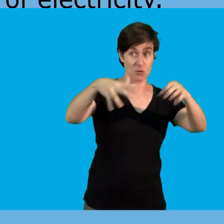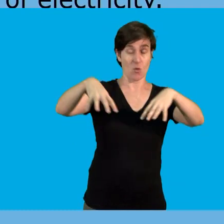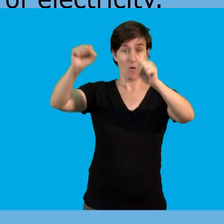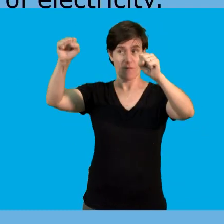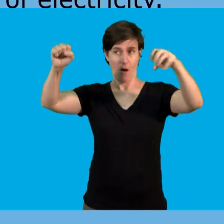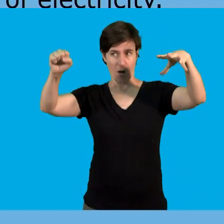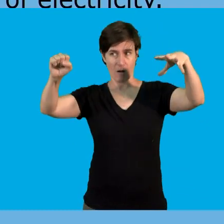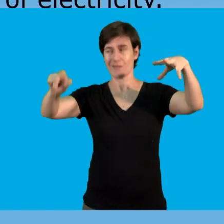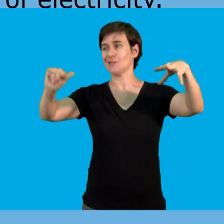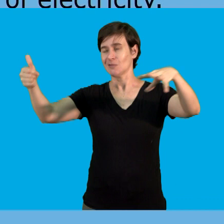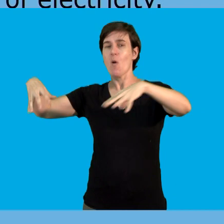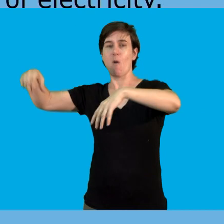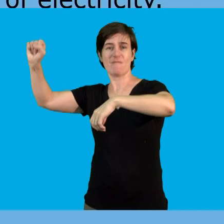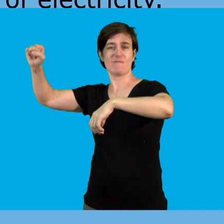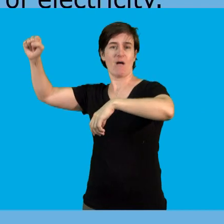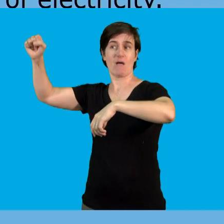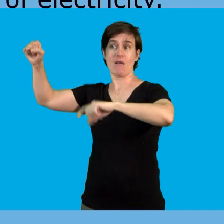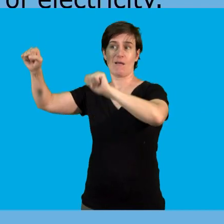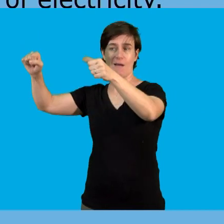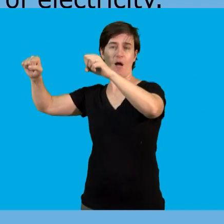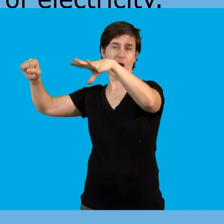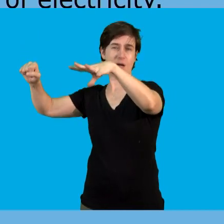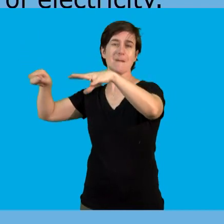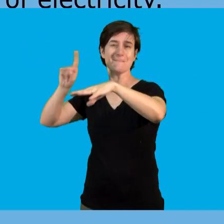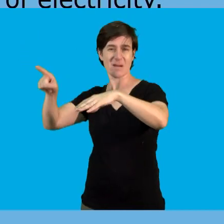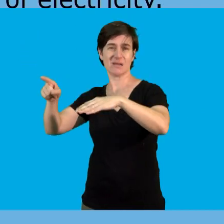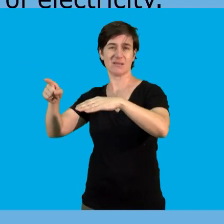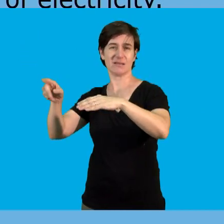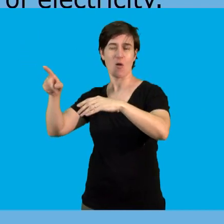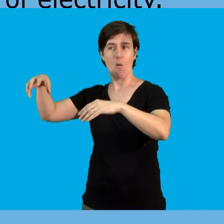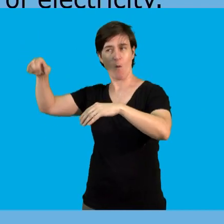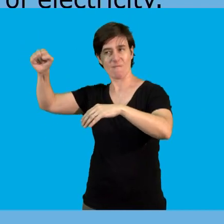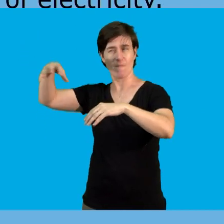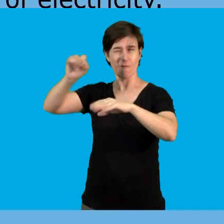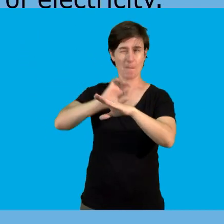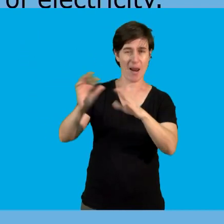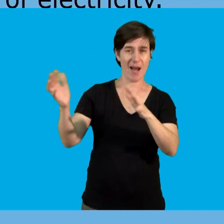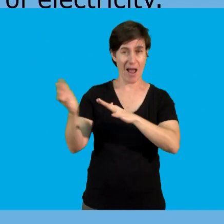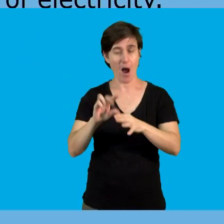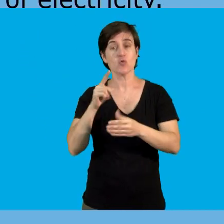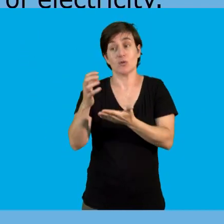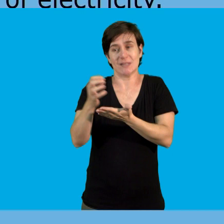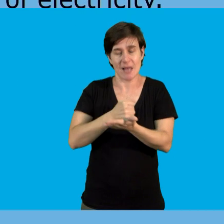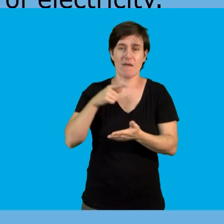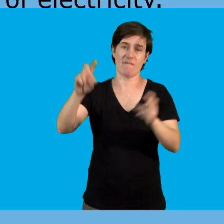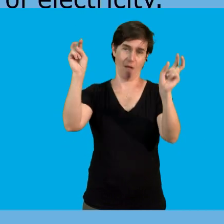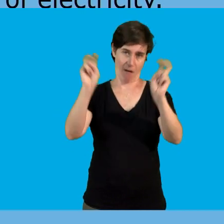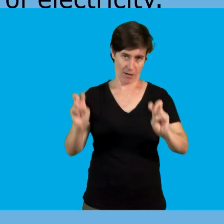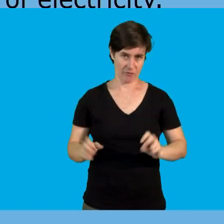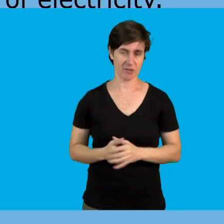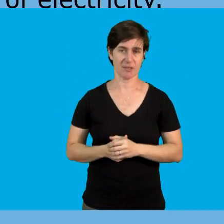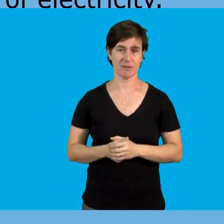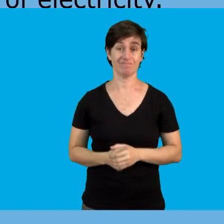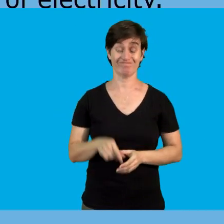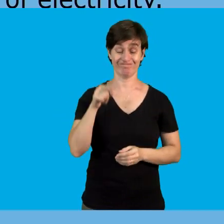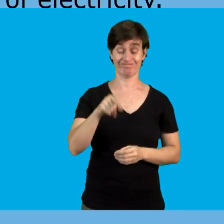and every area is, or at least gets some sort of electricity from the one that you have currently generated. So therefore,